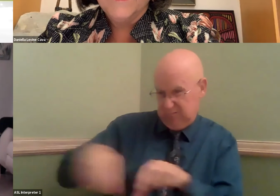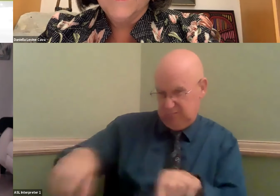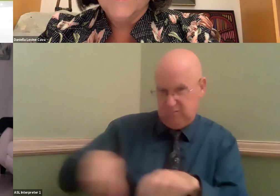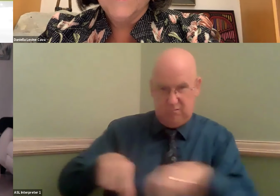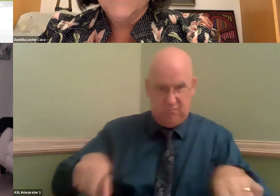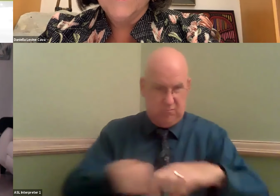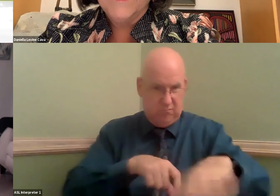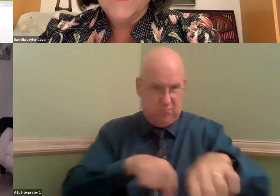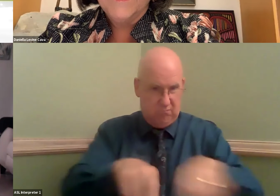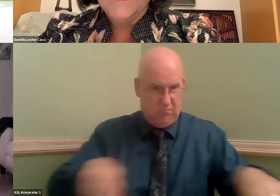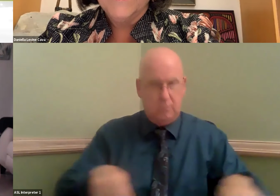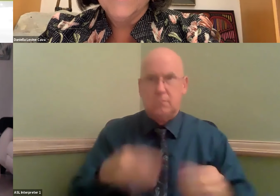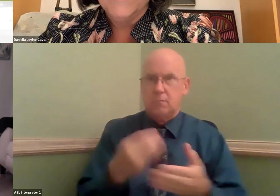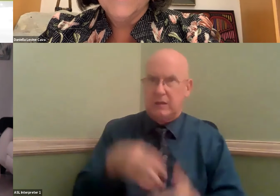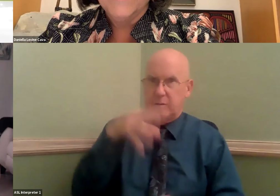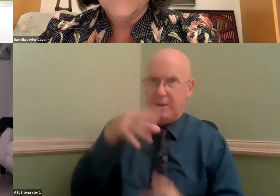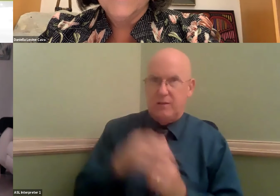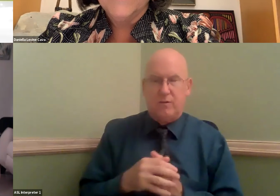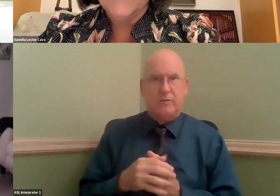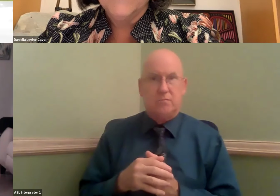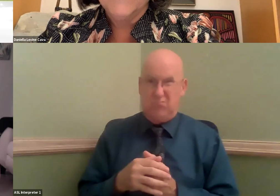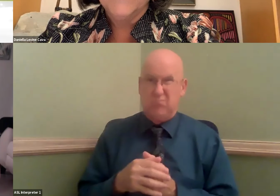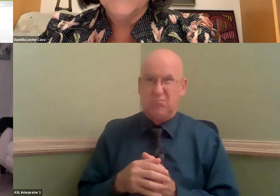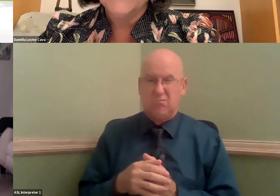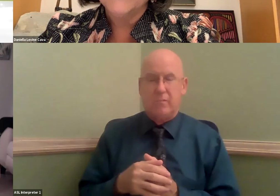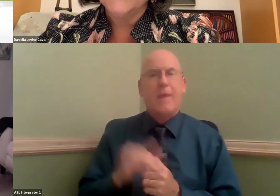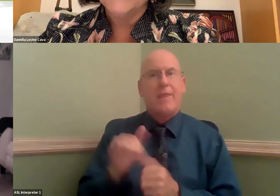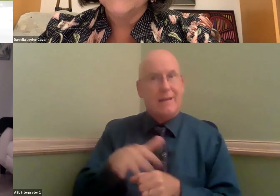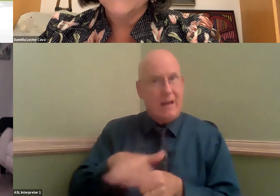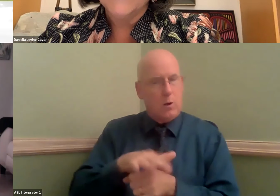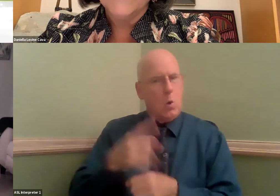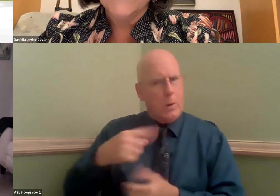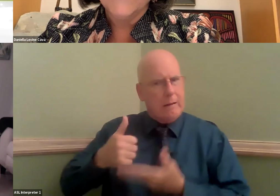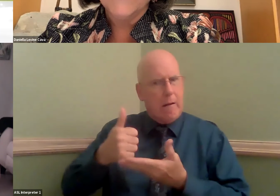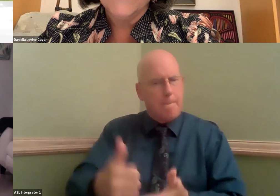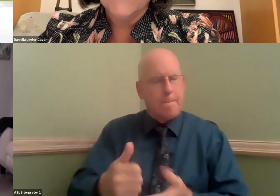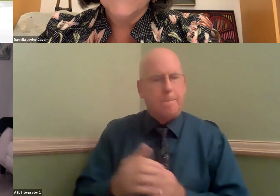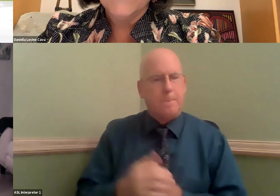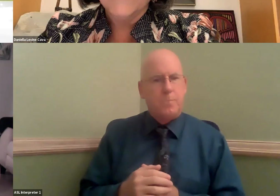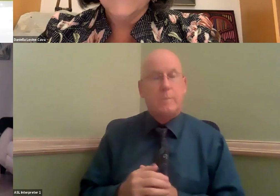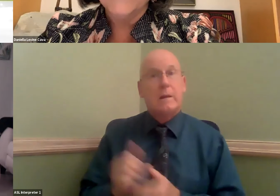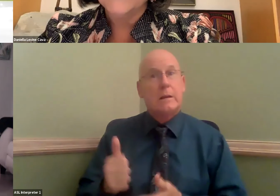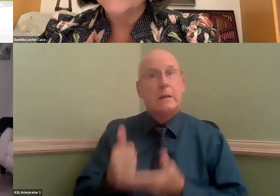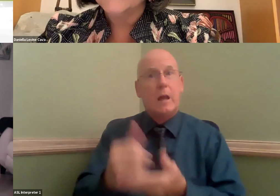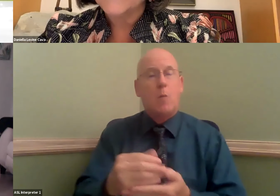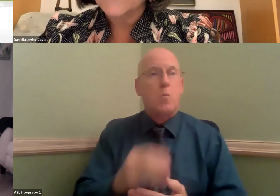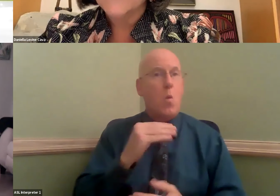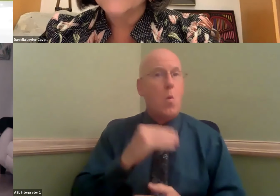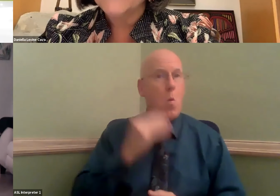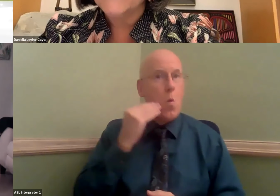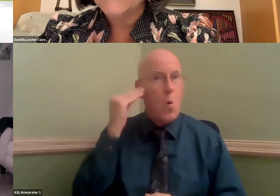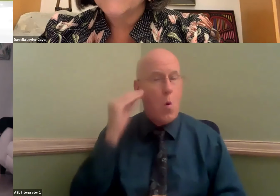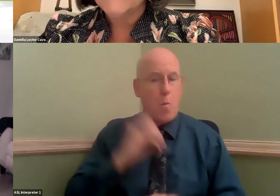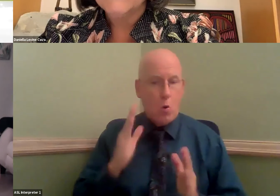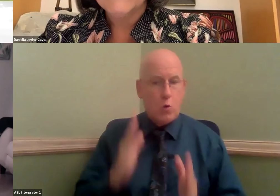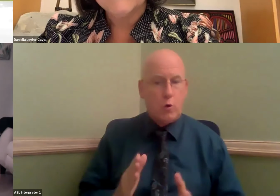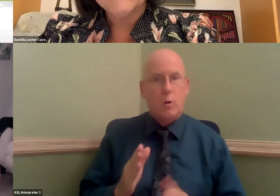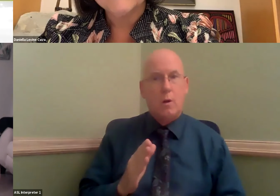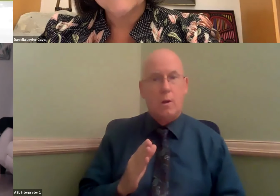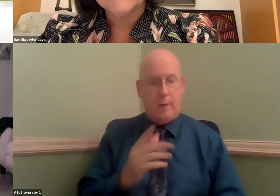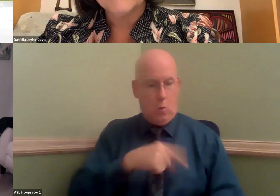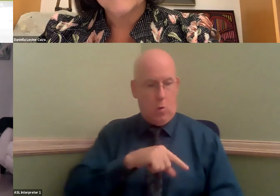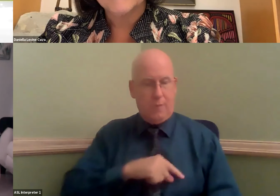laterals for blocks and blocks. So I think there's an area that we could help. We could help homeowners and building owners that qualify for the Y Green